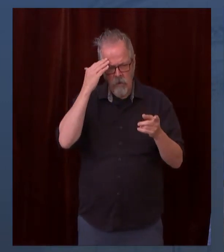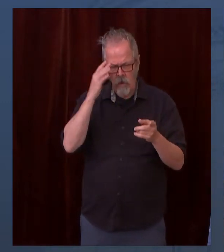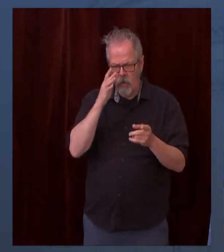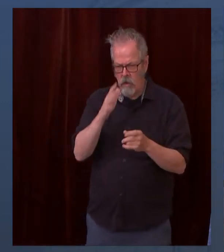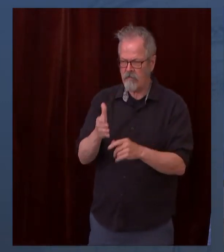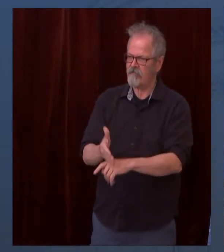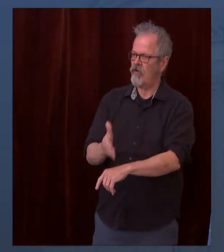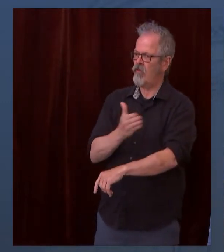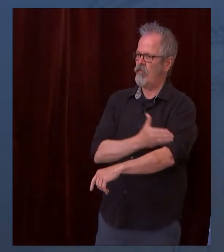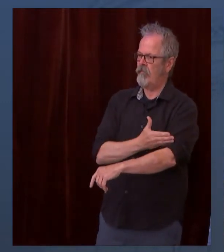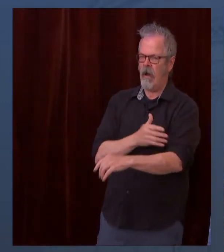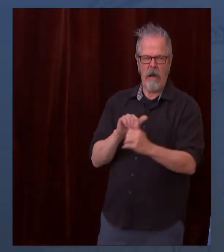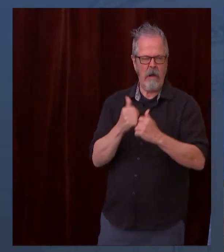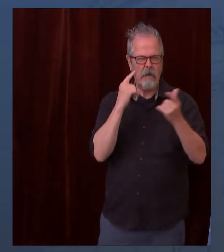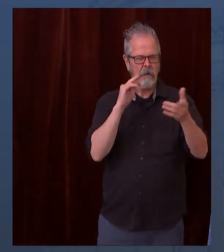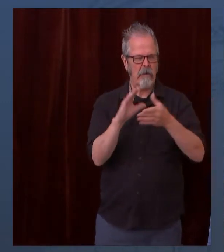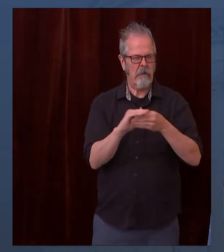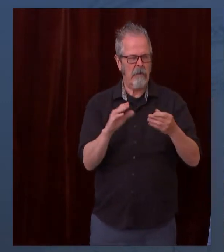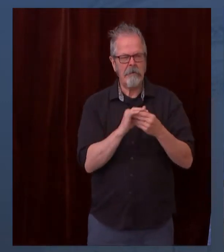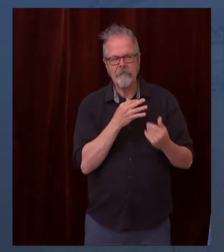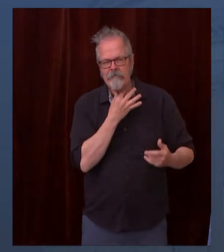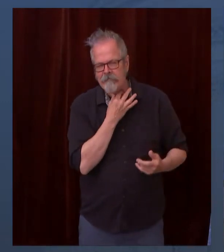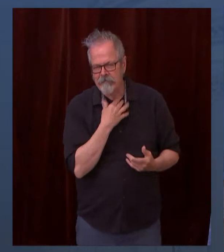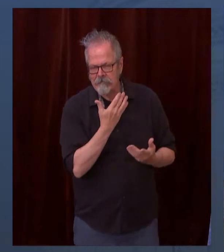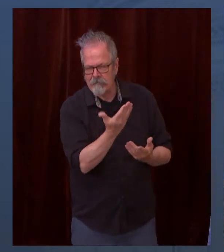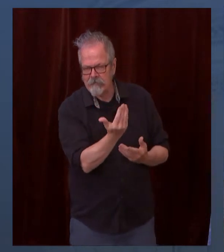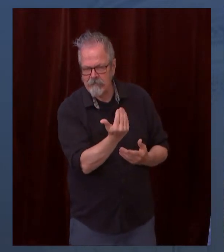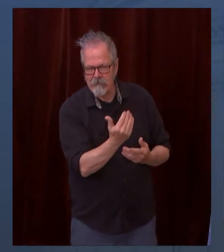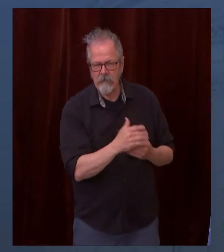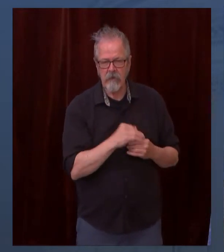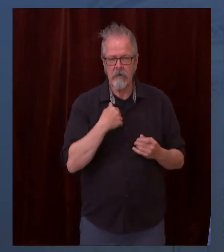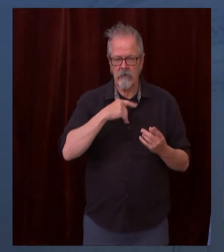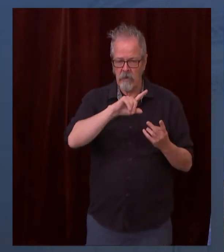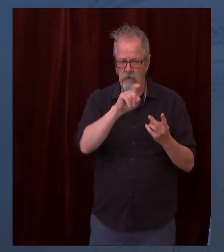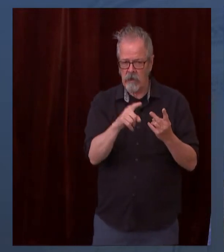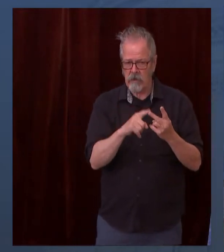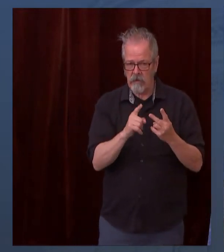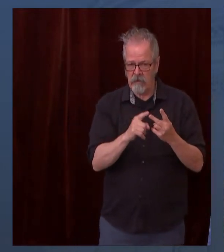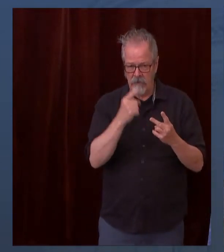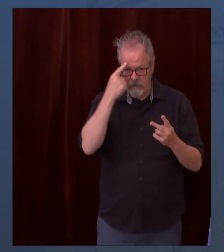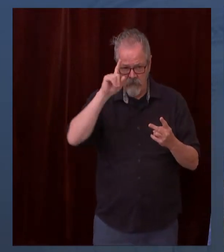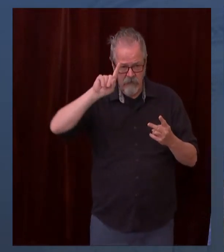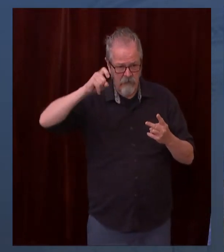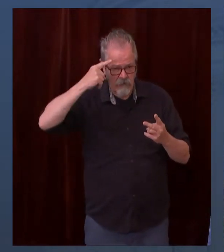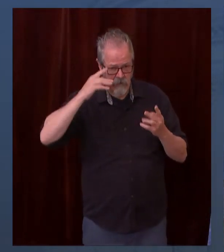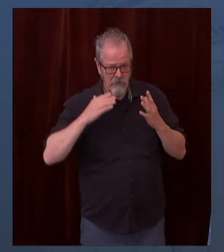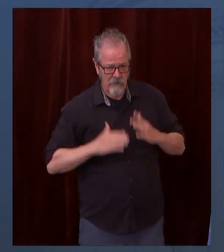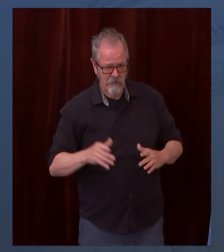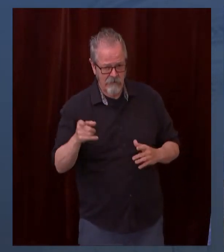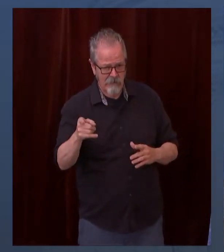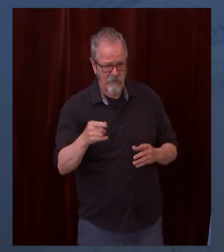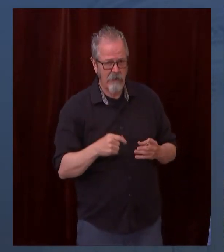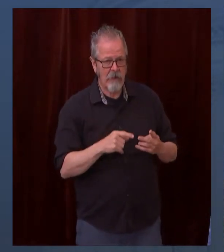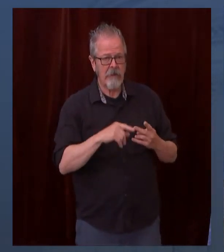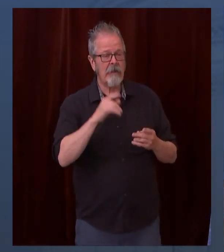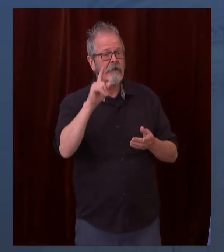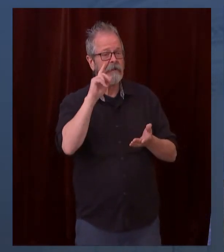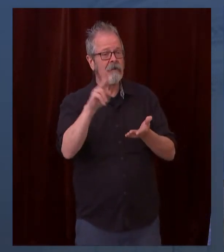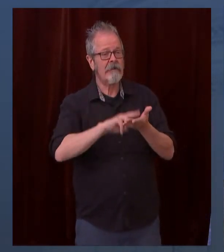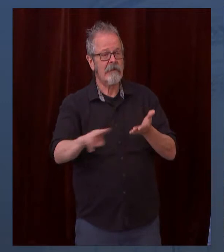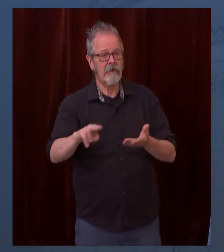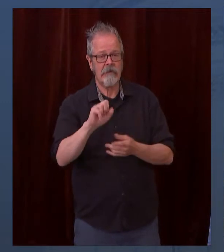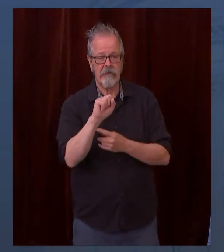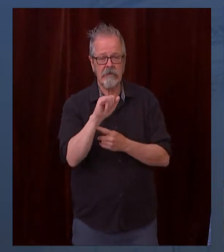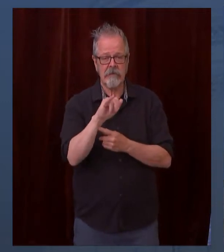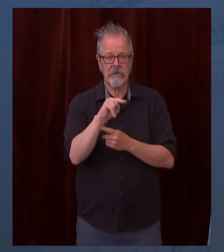in the Secretary Sinclair's announcement of his retirement came not long after the correction